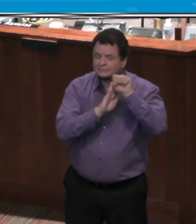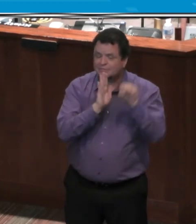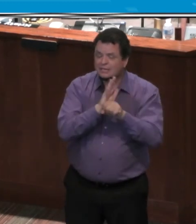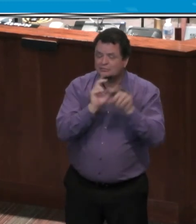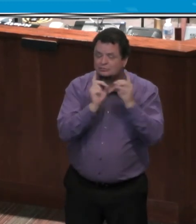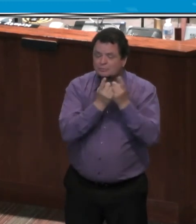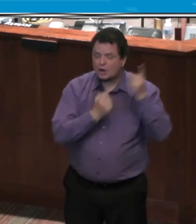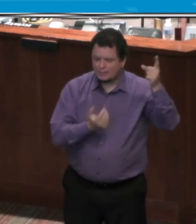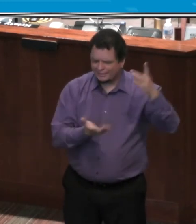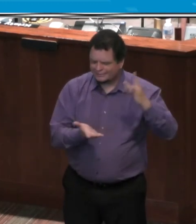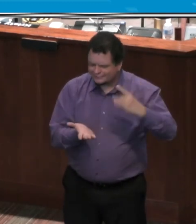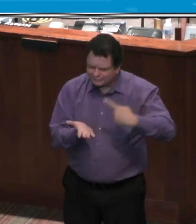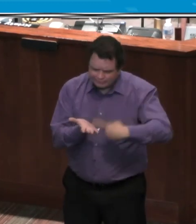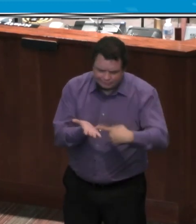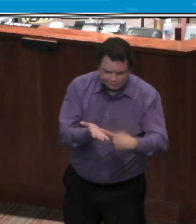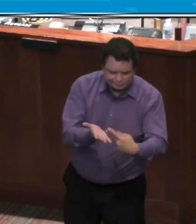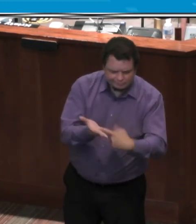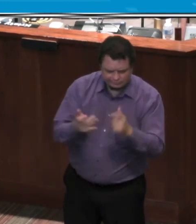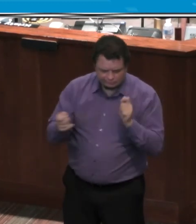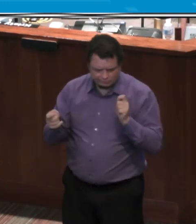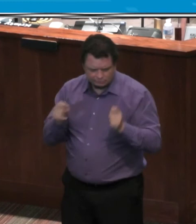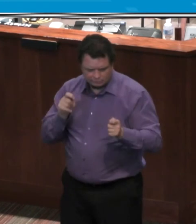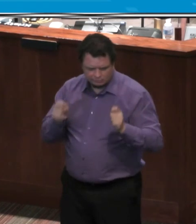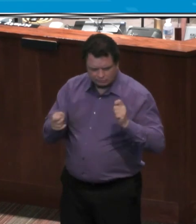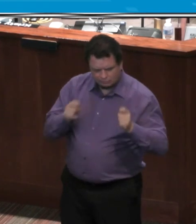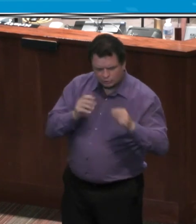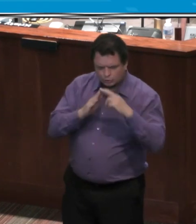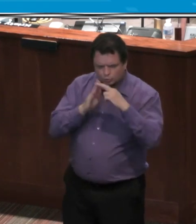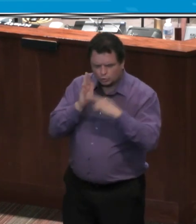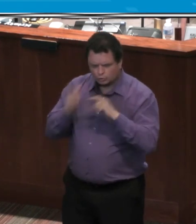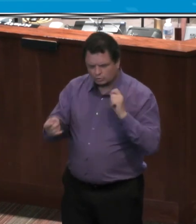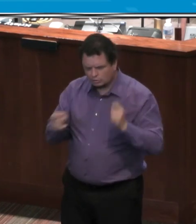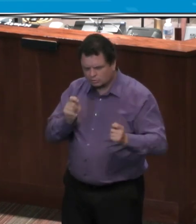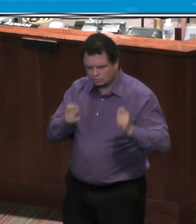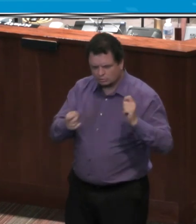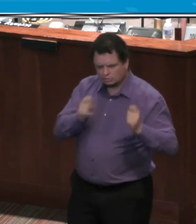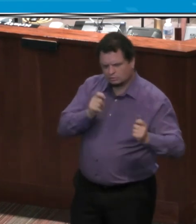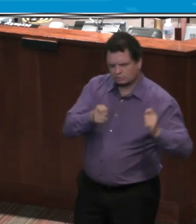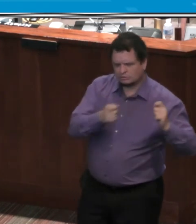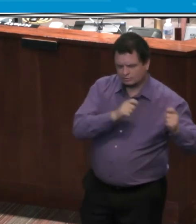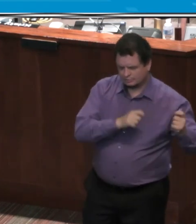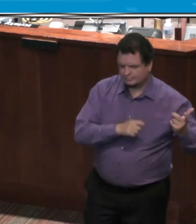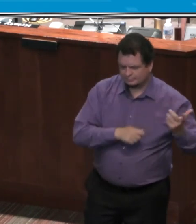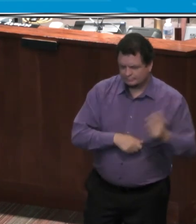framework as it relates to higher thresholds for mitigation plans. What that means to us is